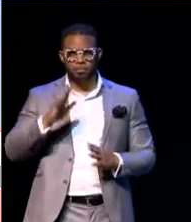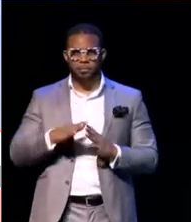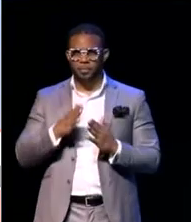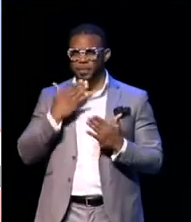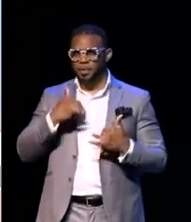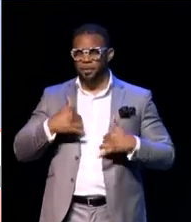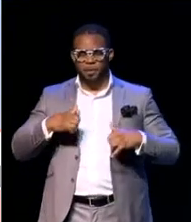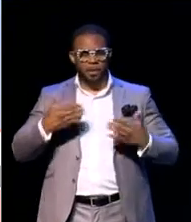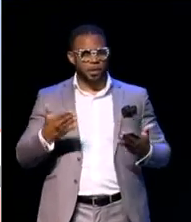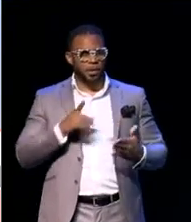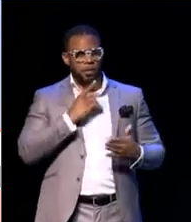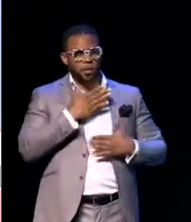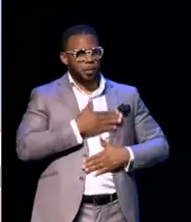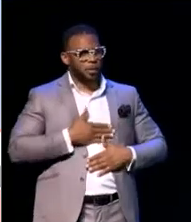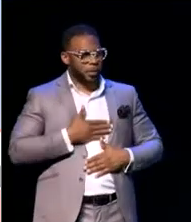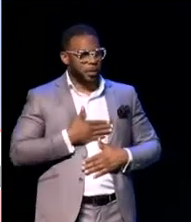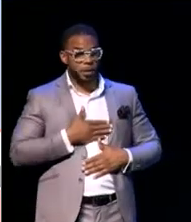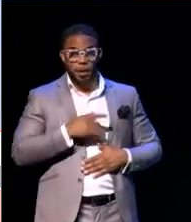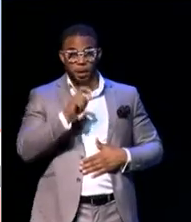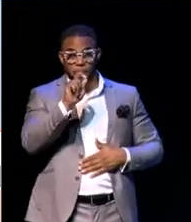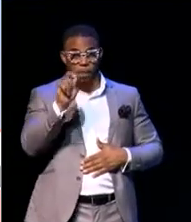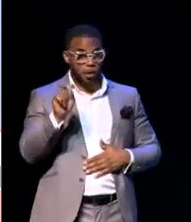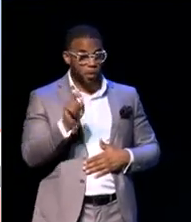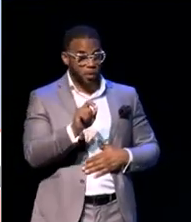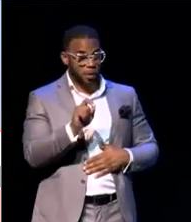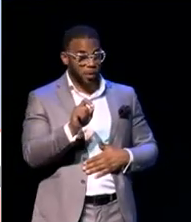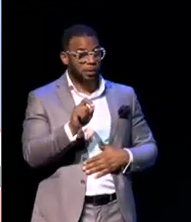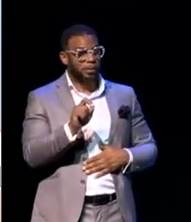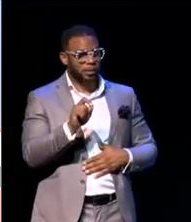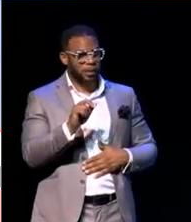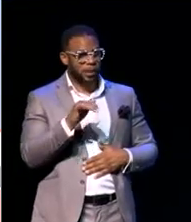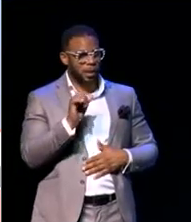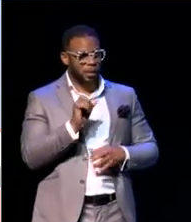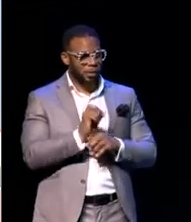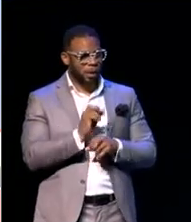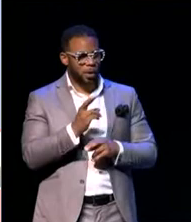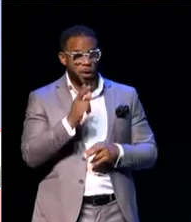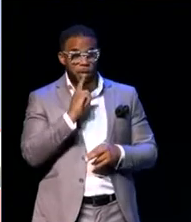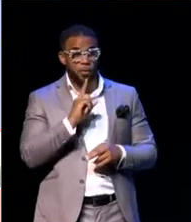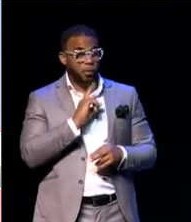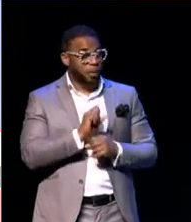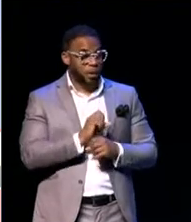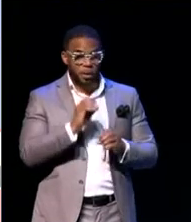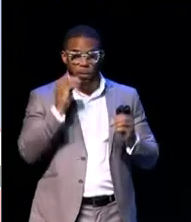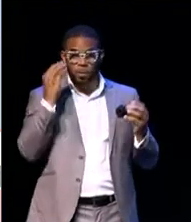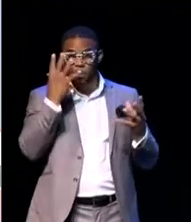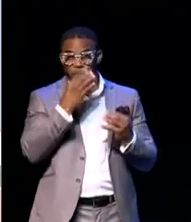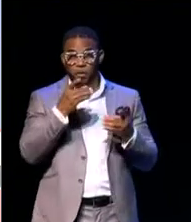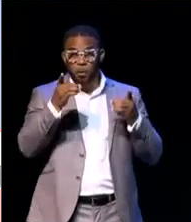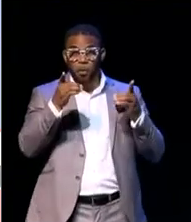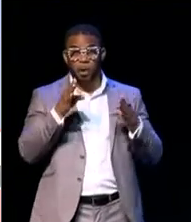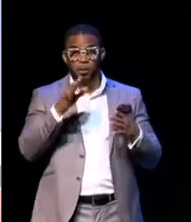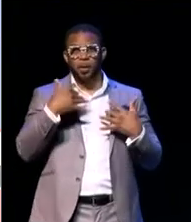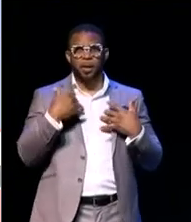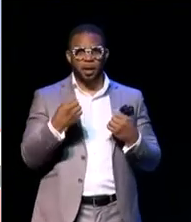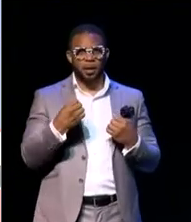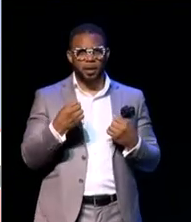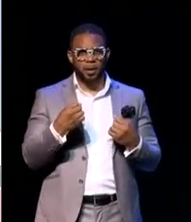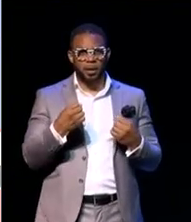me. It's a real pleasure. And by the way, I've worked very closely. You have a really terrific director of your